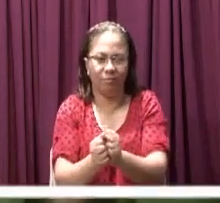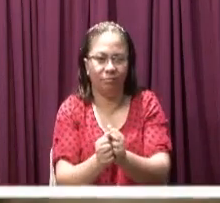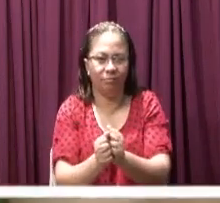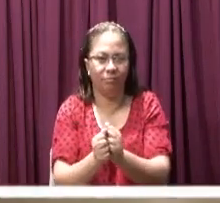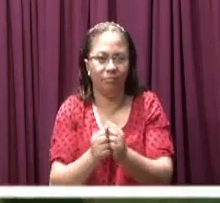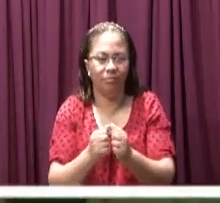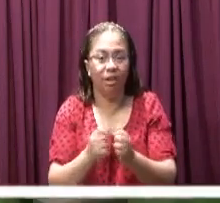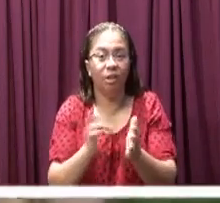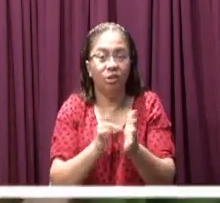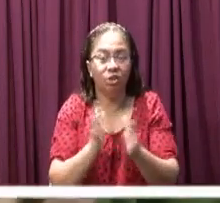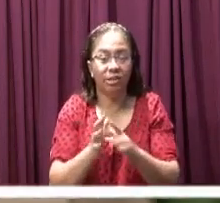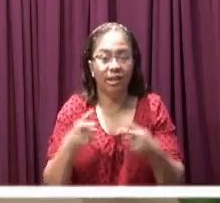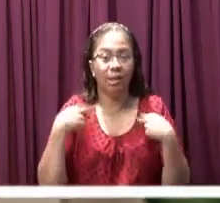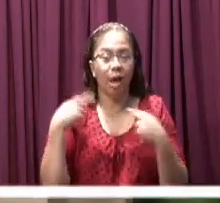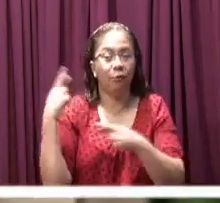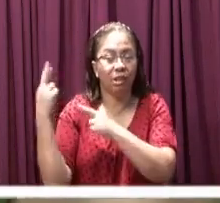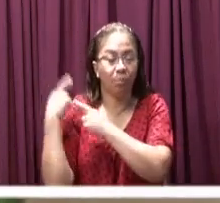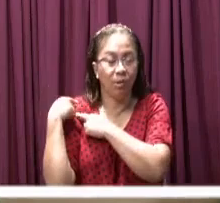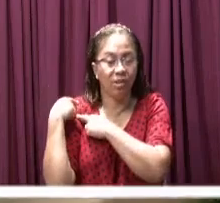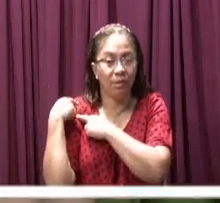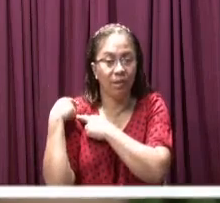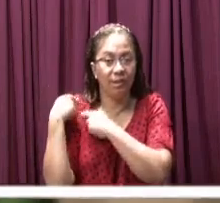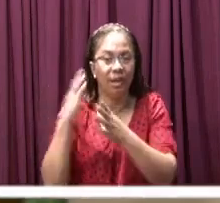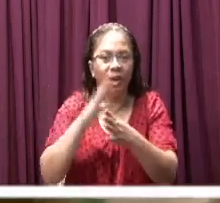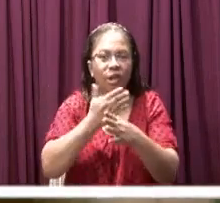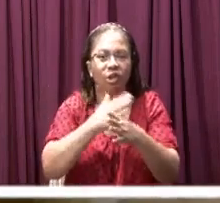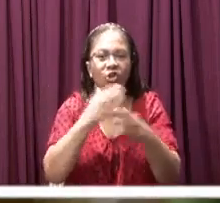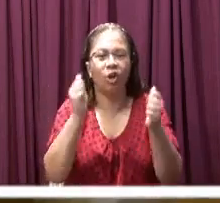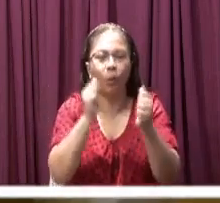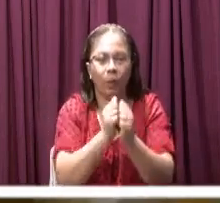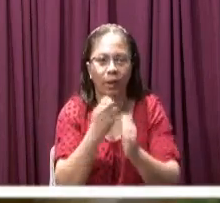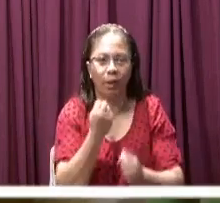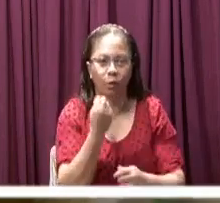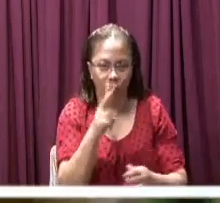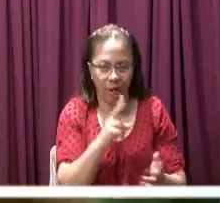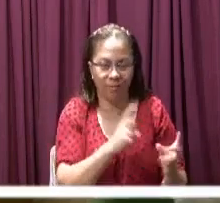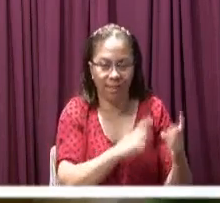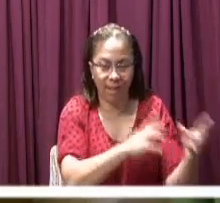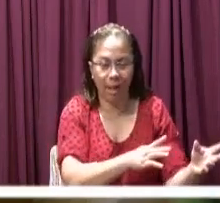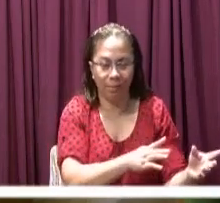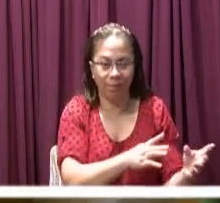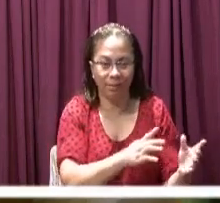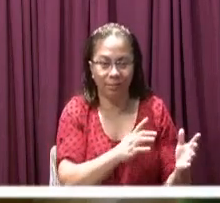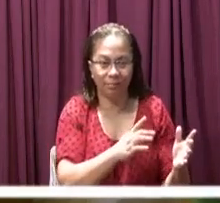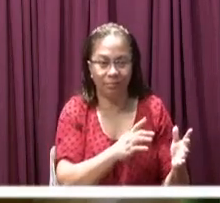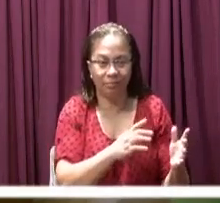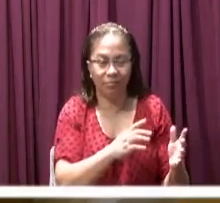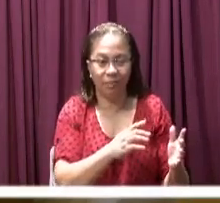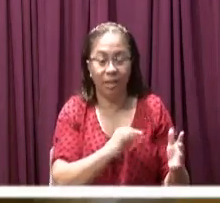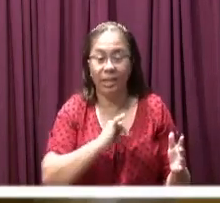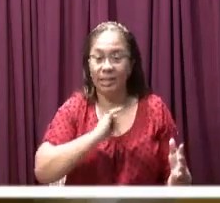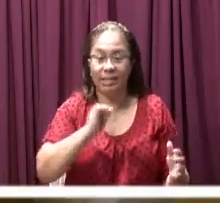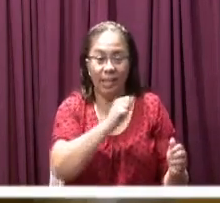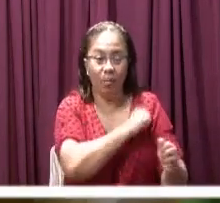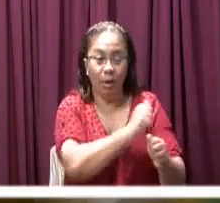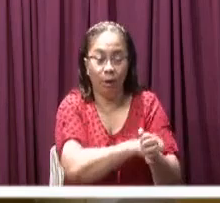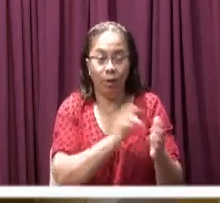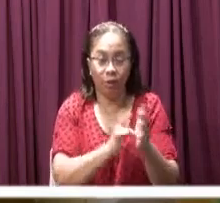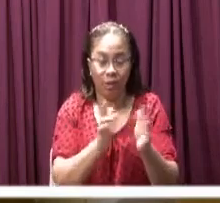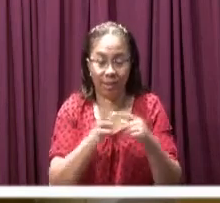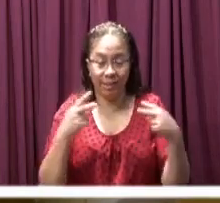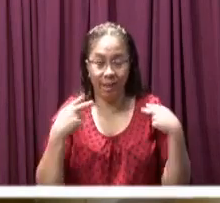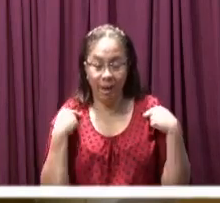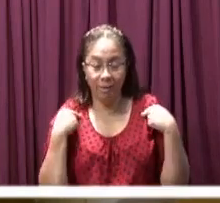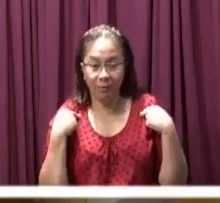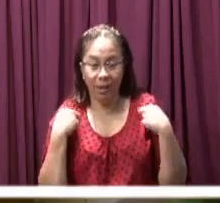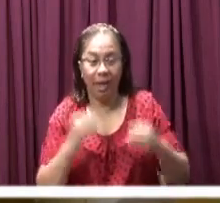he shares it with the 12. This is co-responsibility. He gives them the same authority he has. He shares the